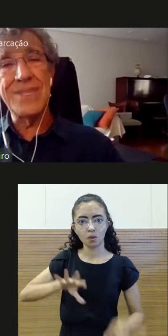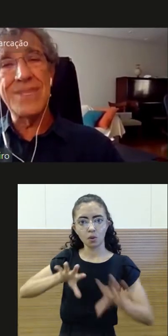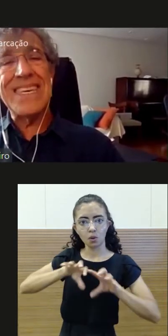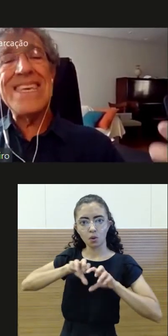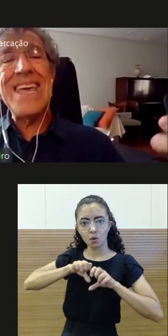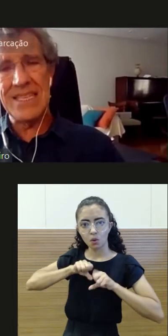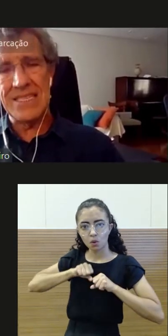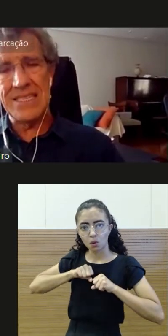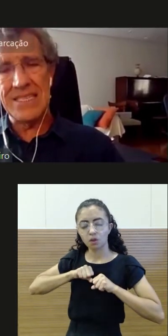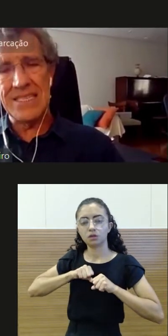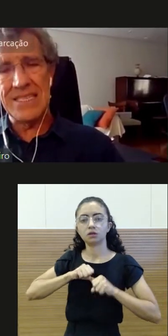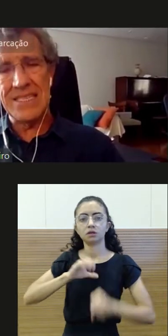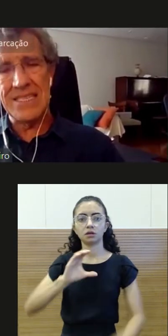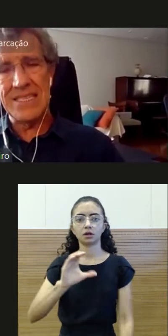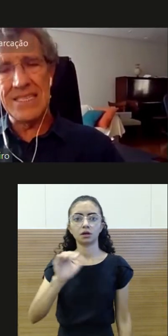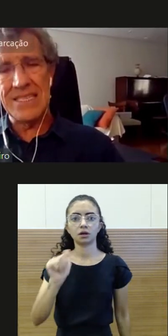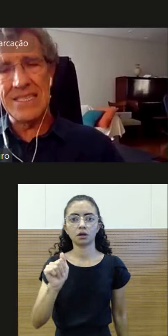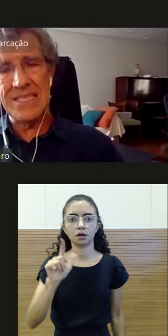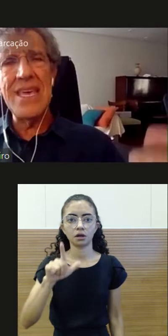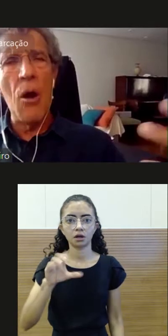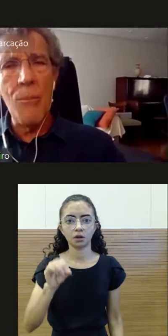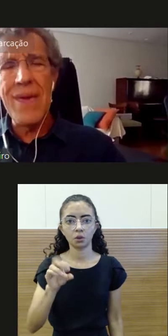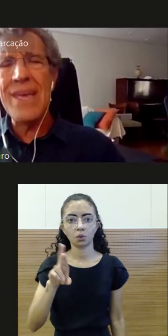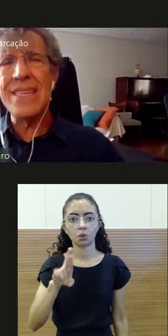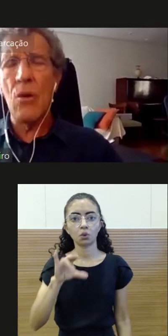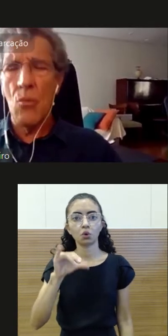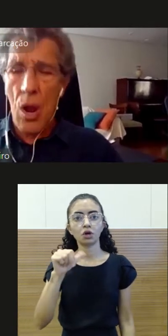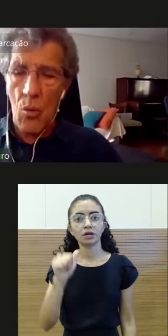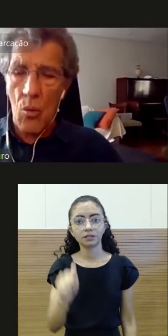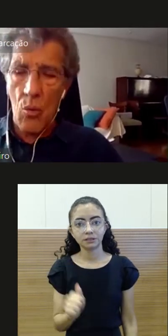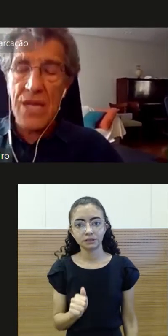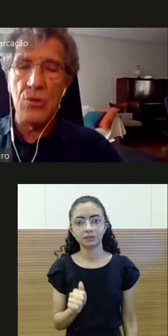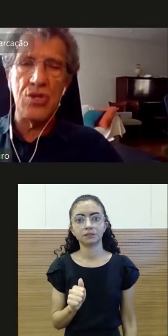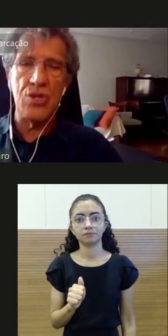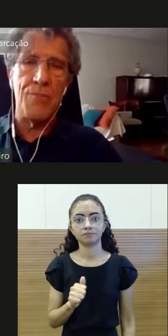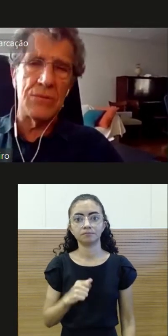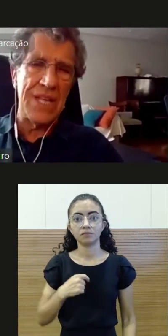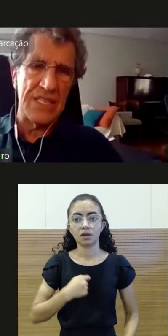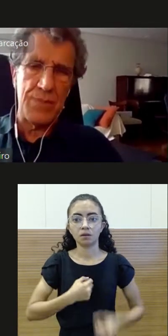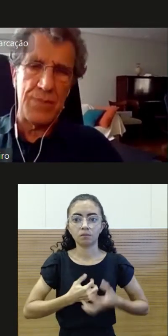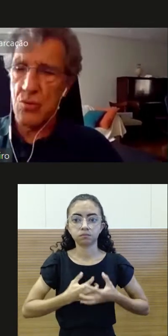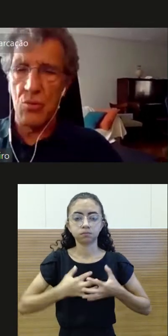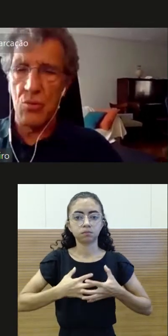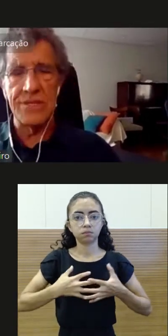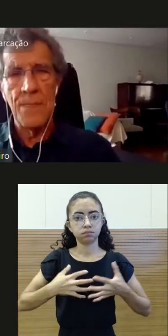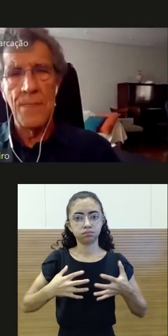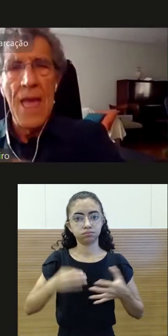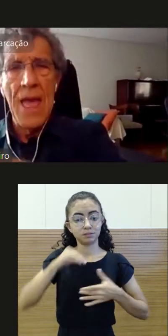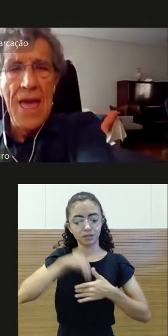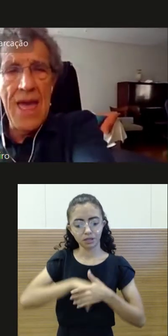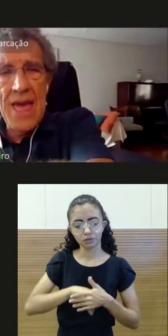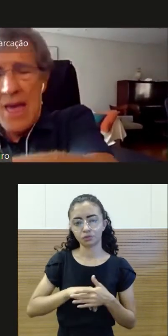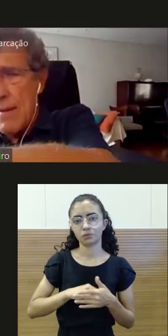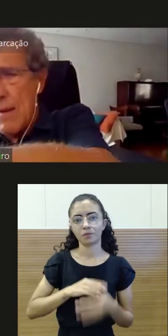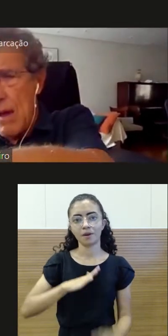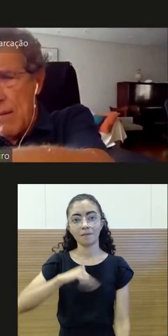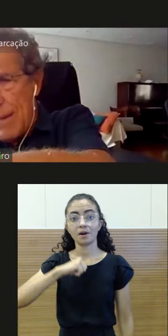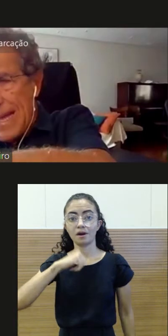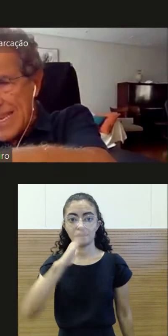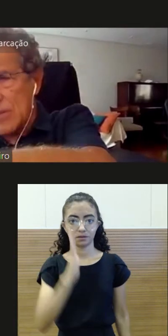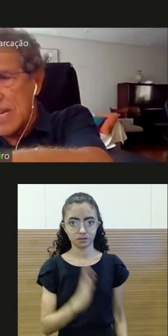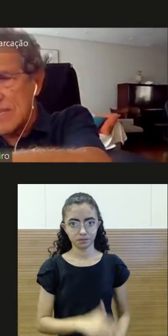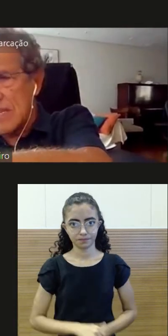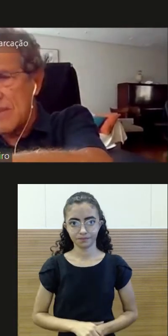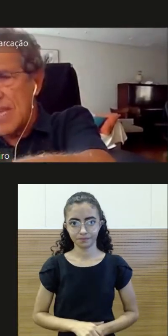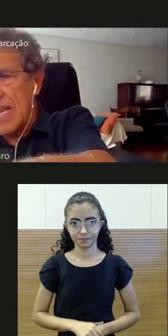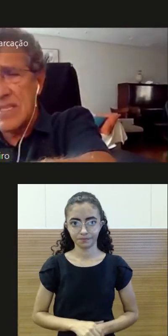the caloric ingestion in at least 500 kilocalories and increases the weight of